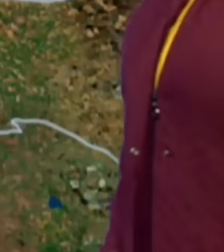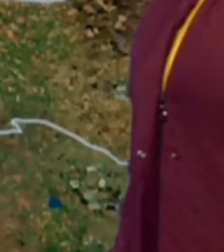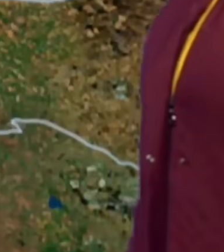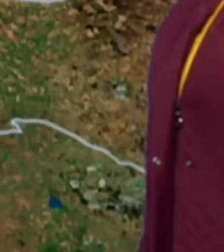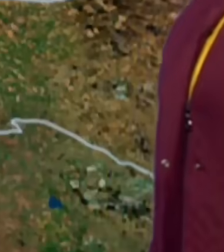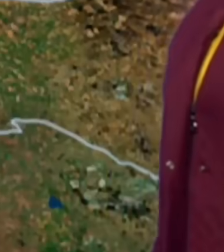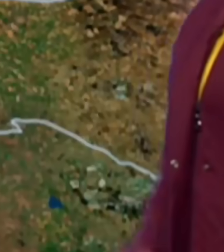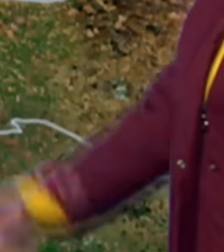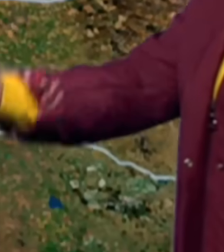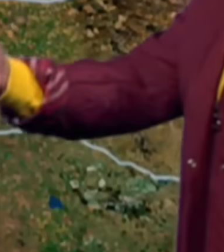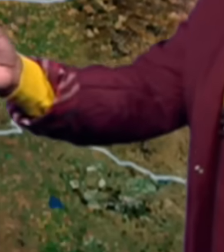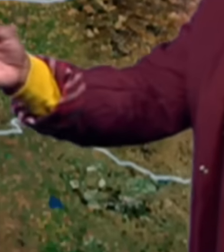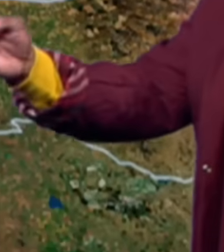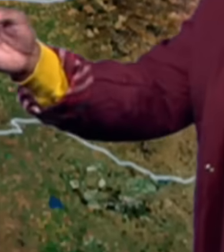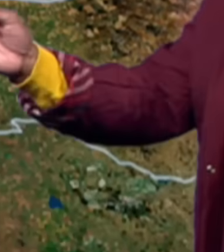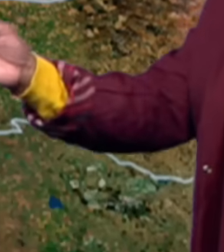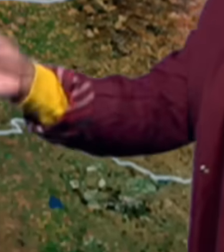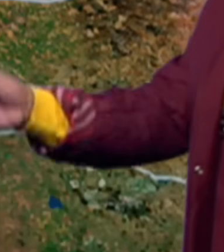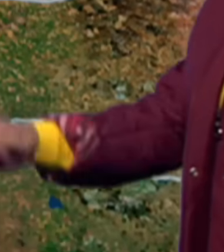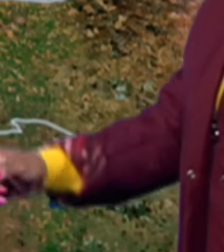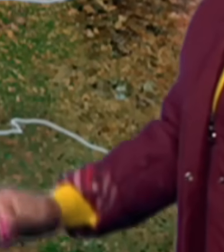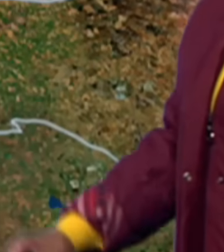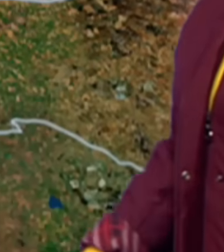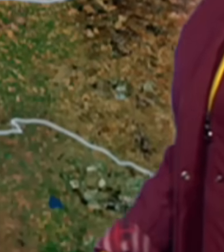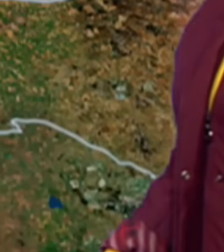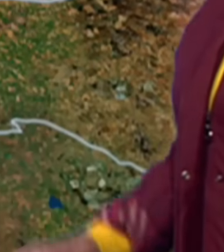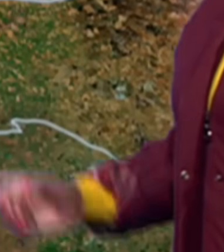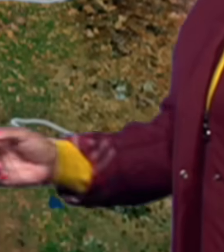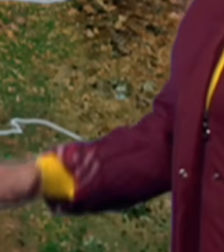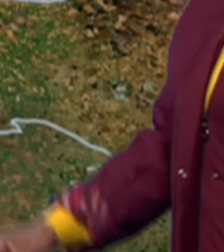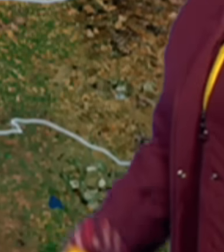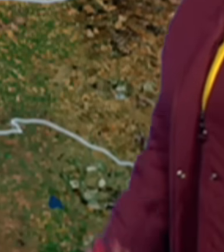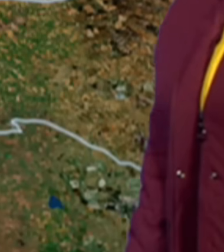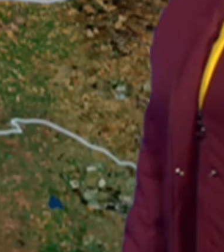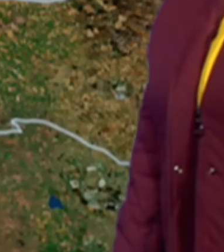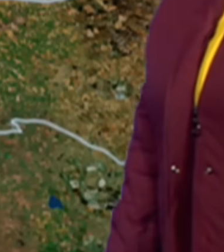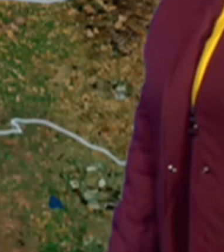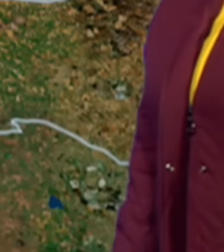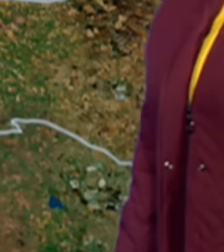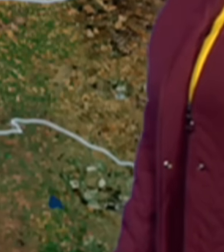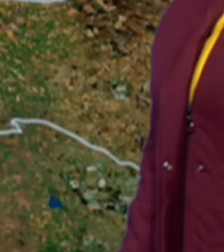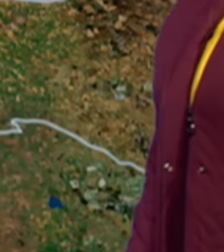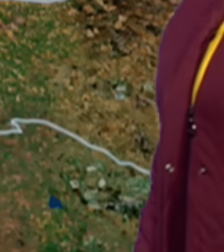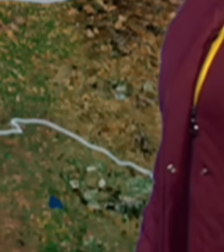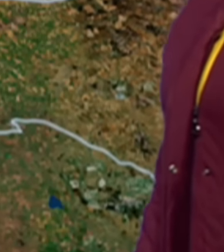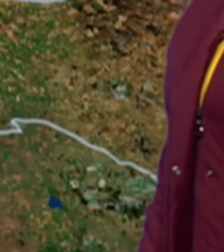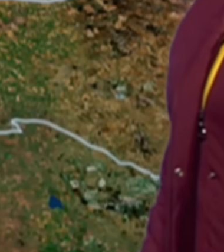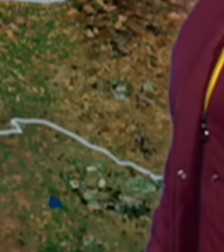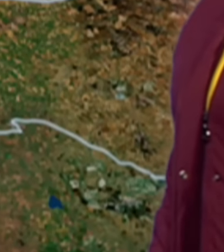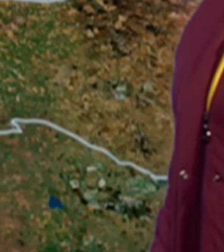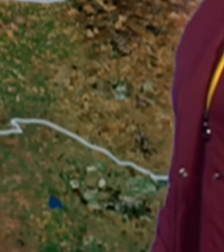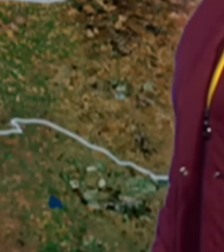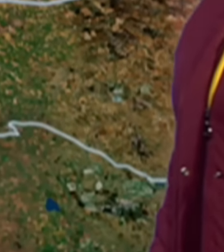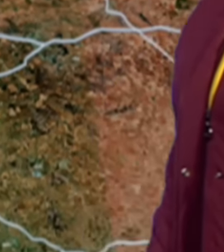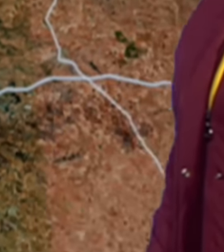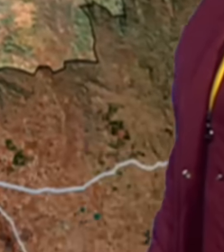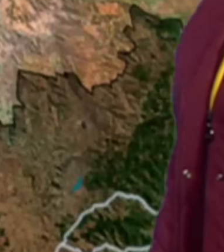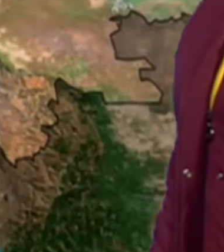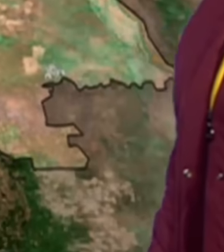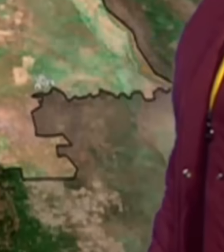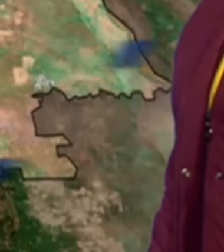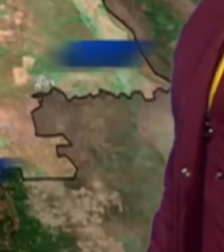lebelela gona go la Gauteng re lebelela gona go Pretoria Bronkhortspruit go tla be go ntše go tonya ditheogile Springs e le tše lesomepedi re lebelela